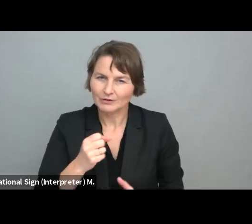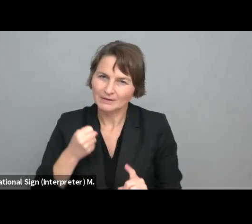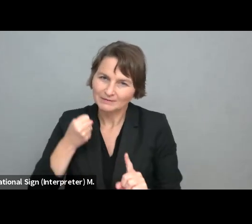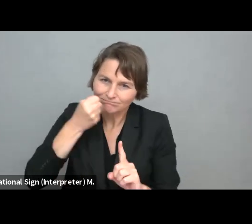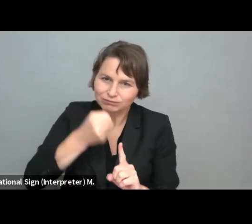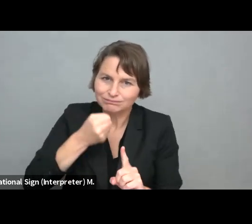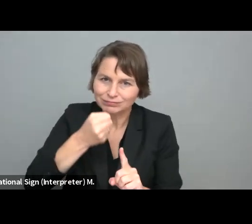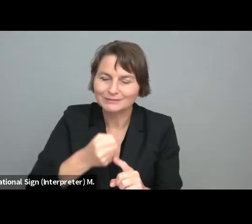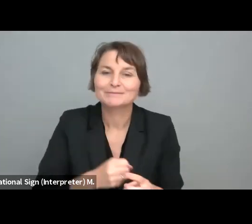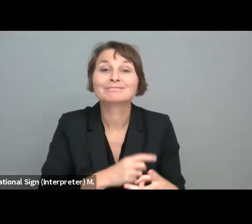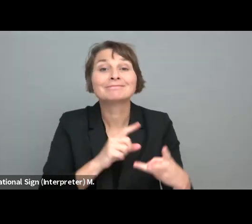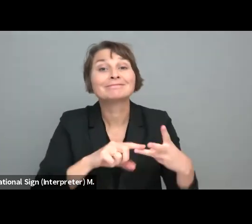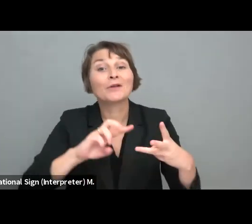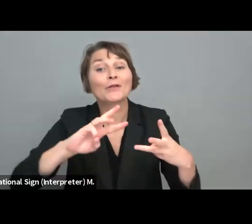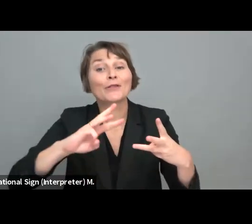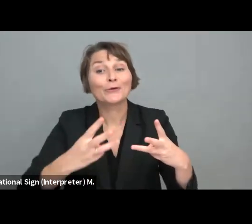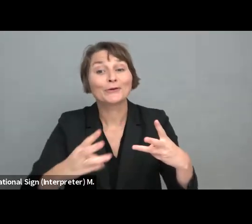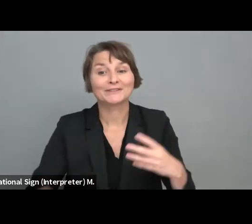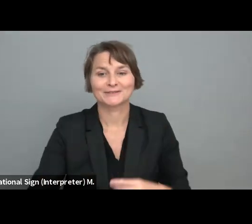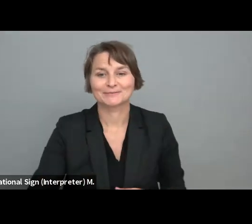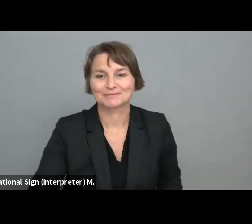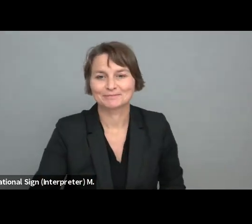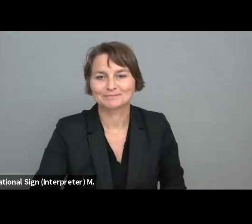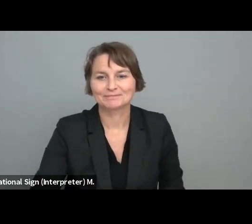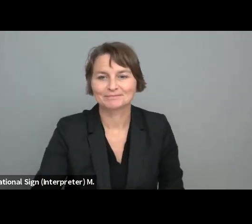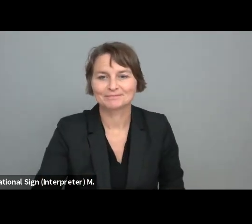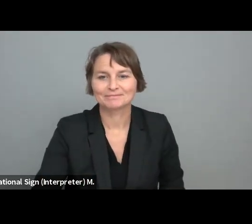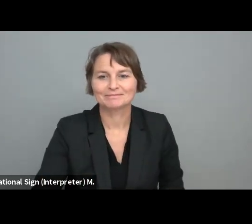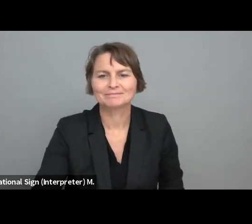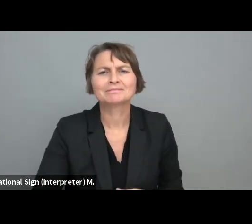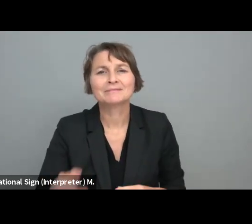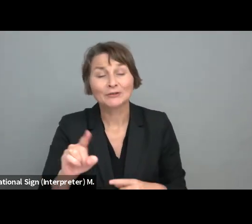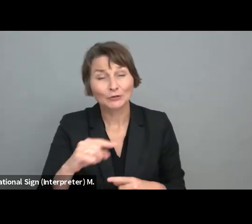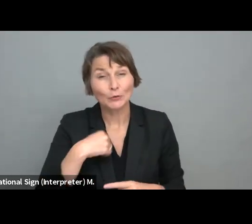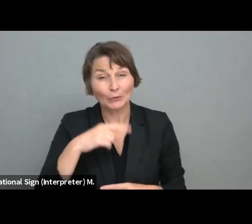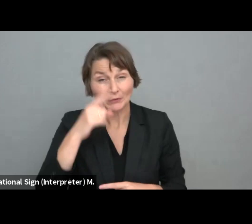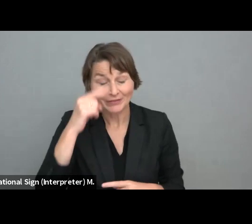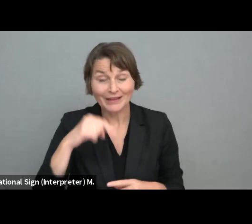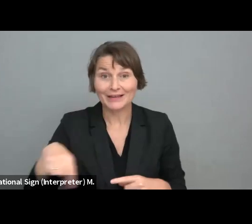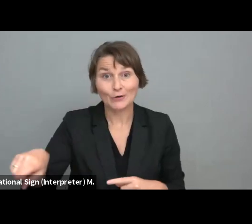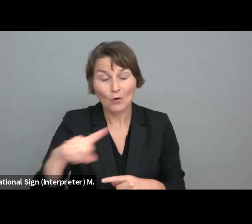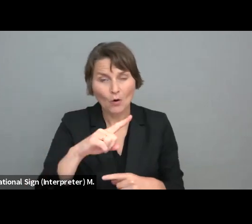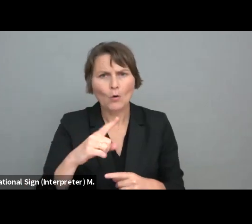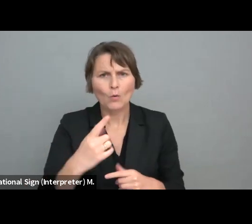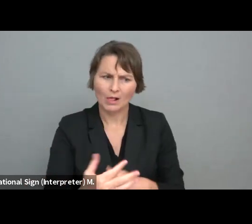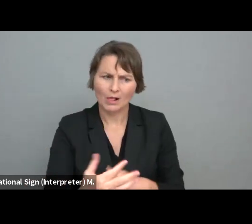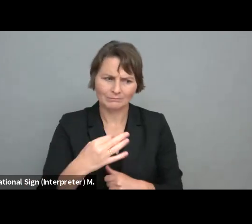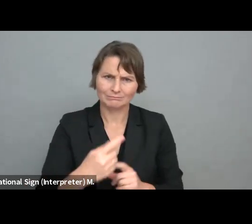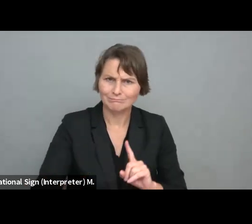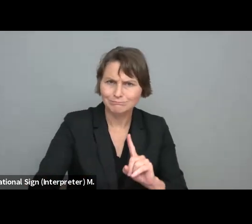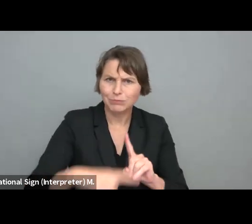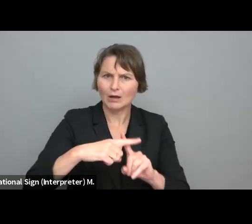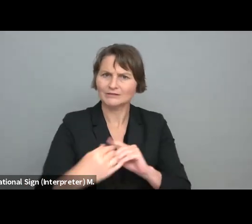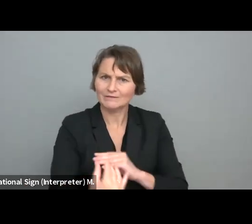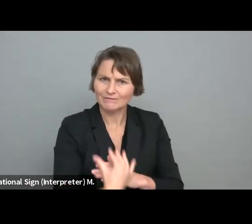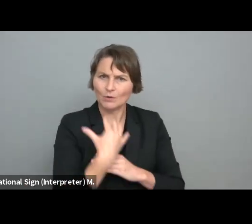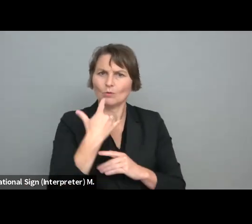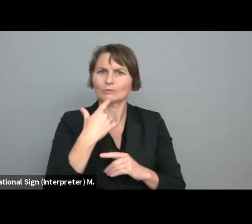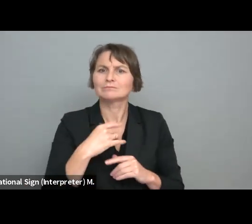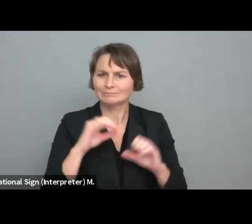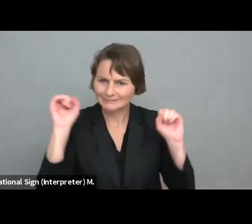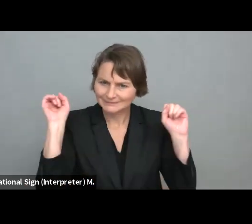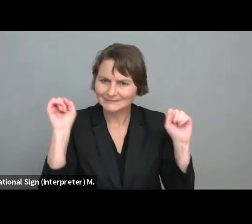benefit from closing the gender pay gap? A resounding yes. 99% and just 1%